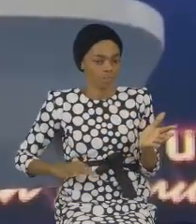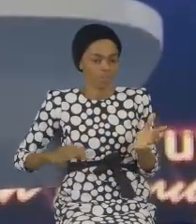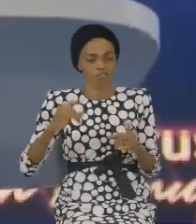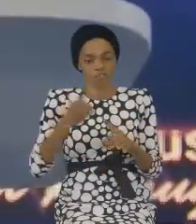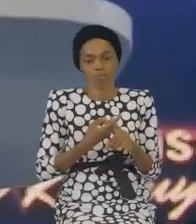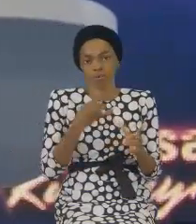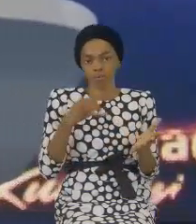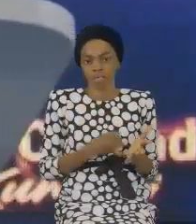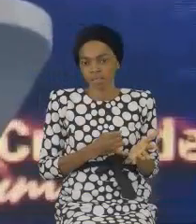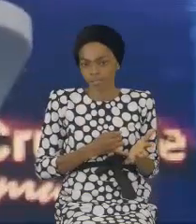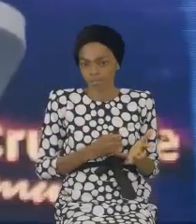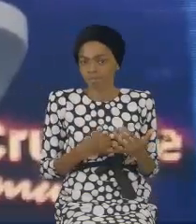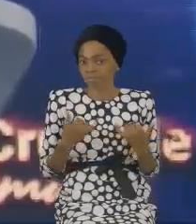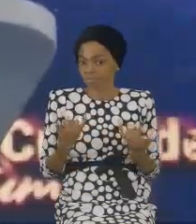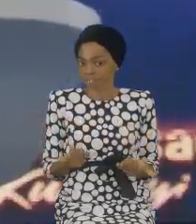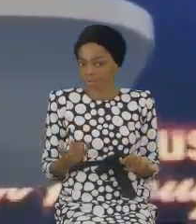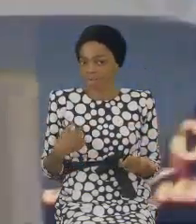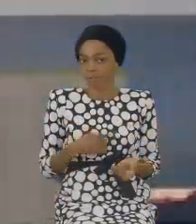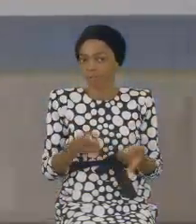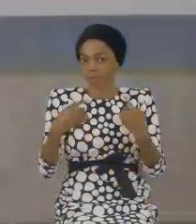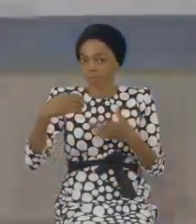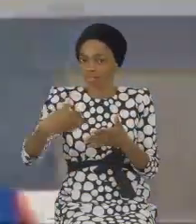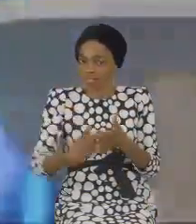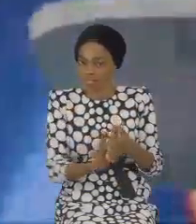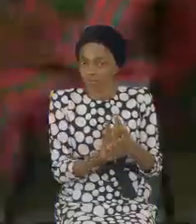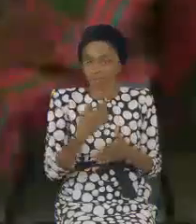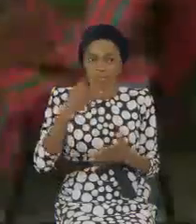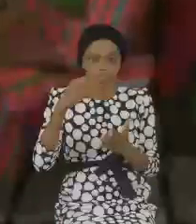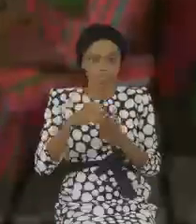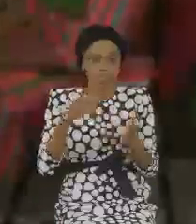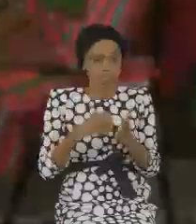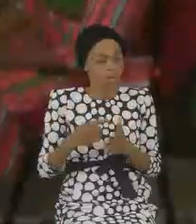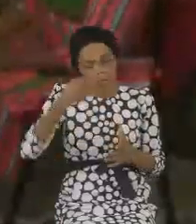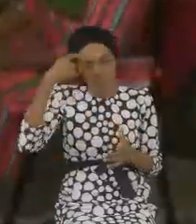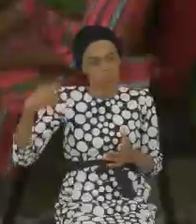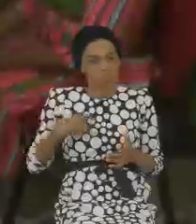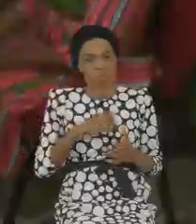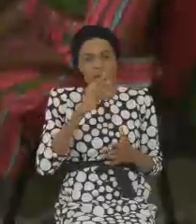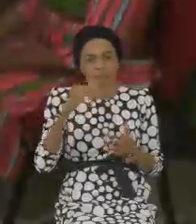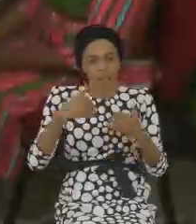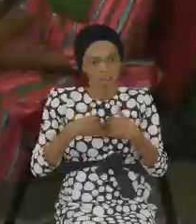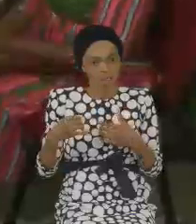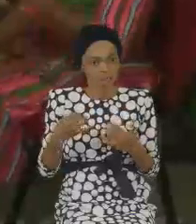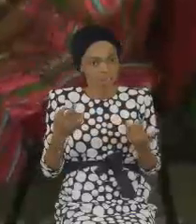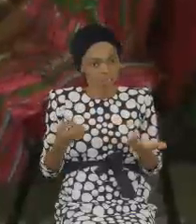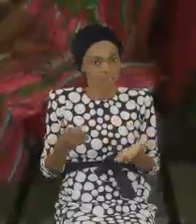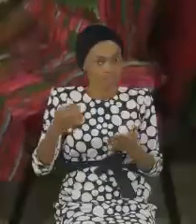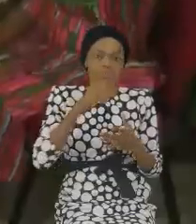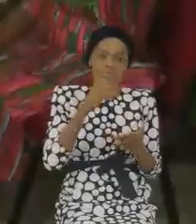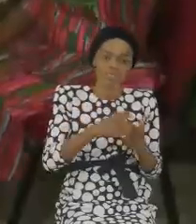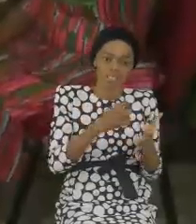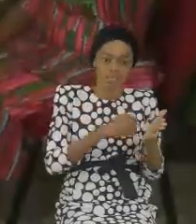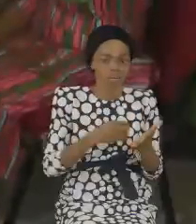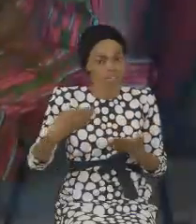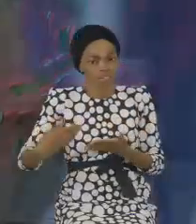from it." Now we come to the New Testament, because we're having this, in Old Testament, New Testament, every